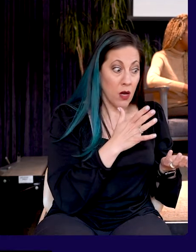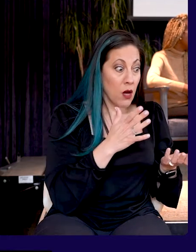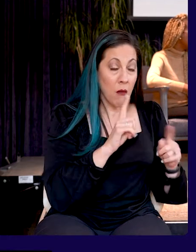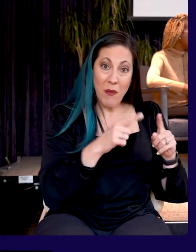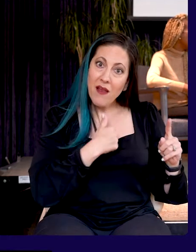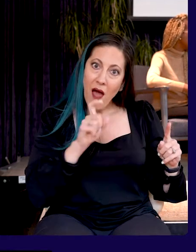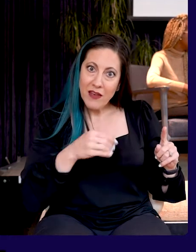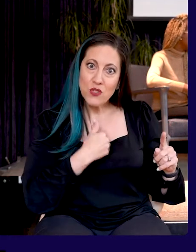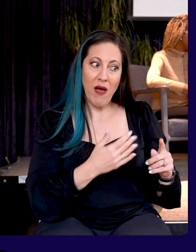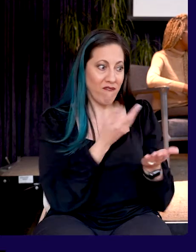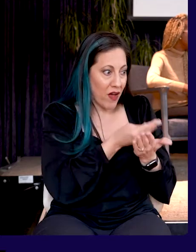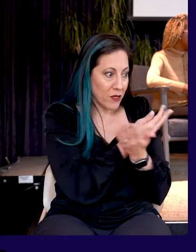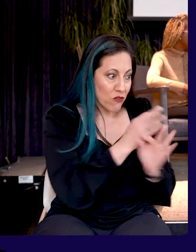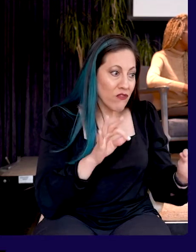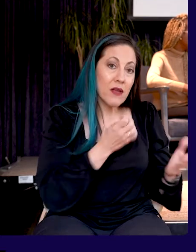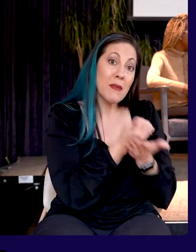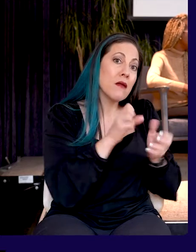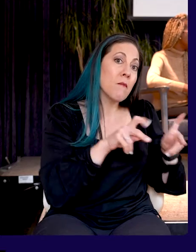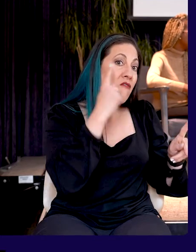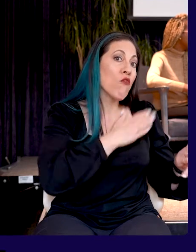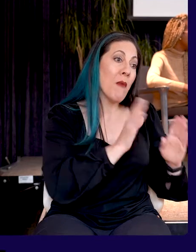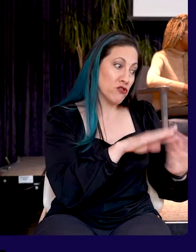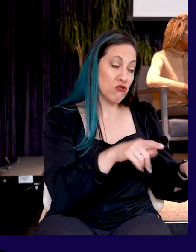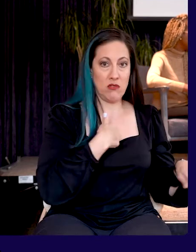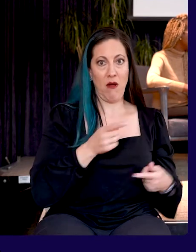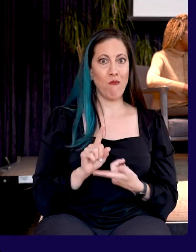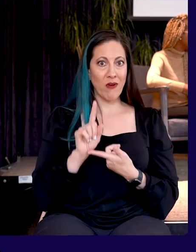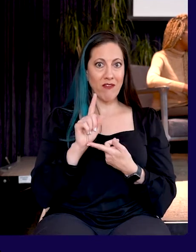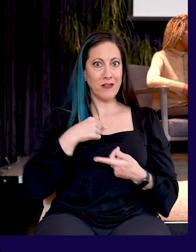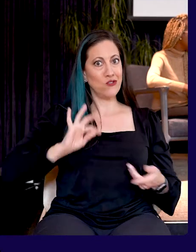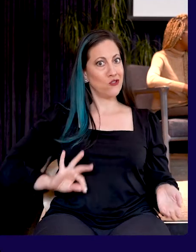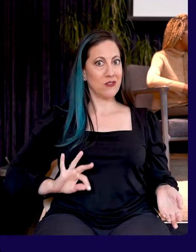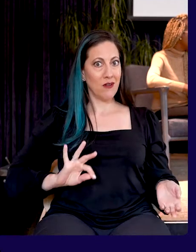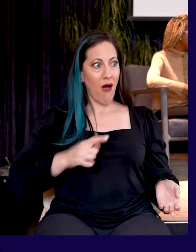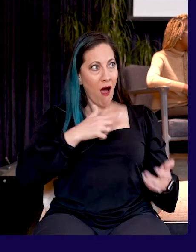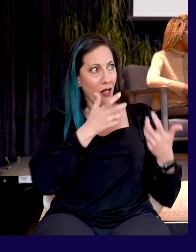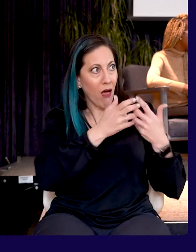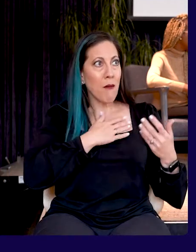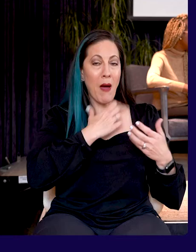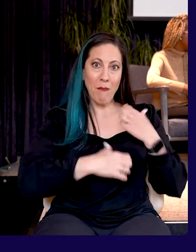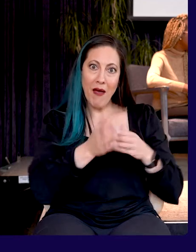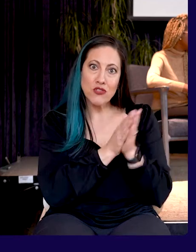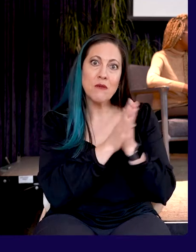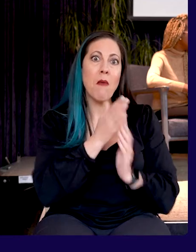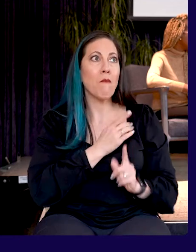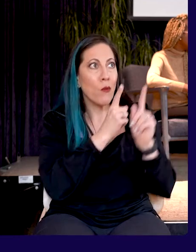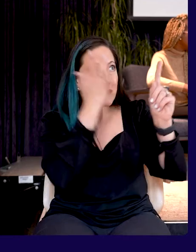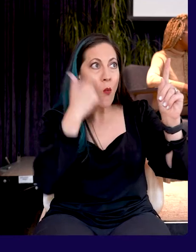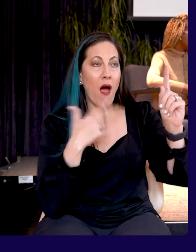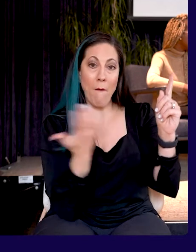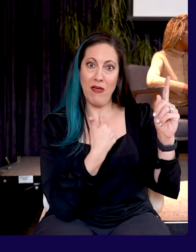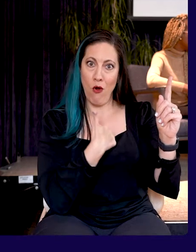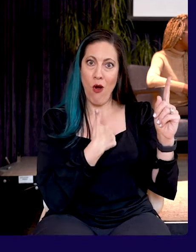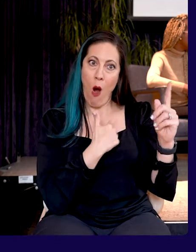opportunity for my children. It's something that I've had the privilege of aligning with my passion and my purpose and why I'm here. And I think